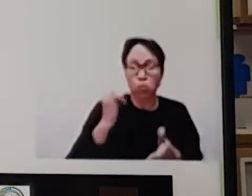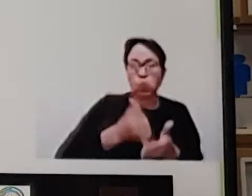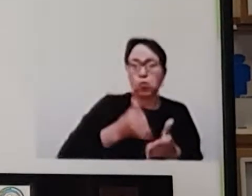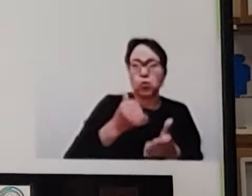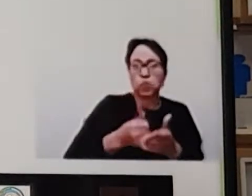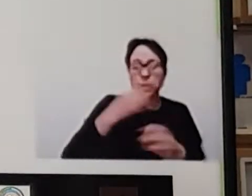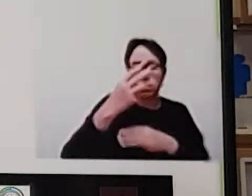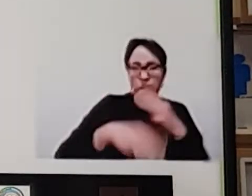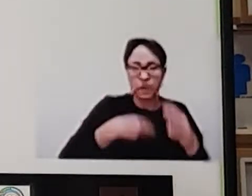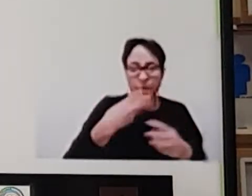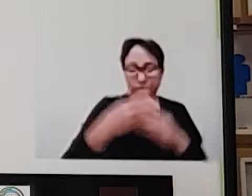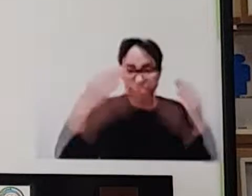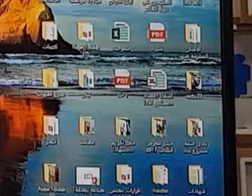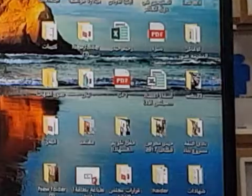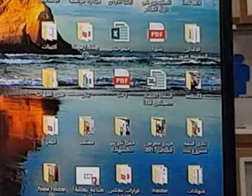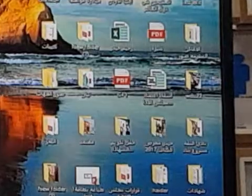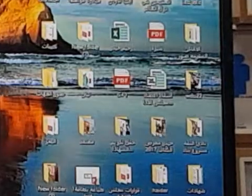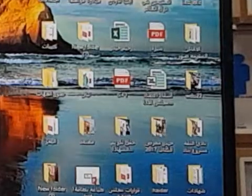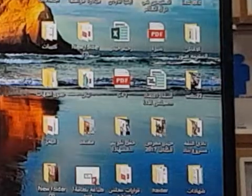Because I want to start the video.